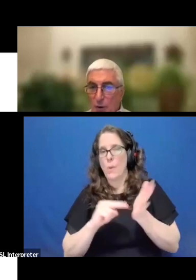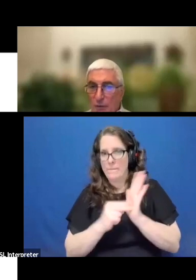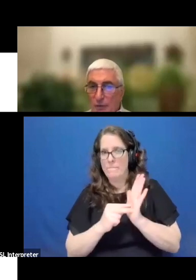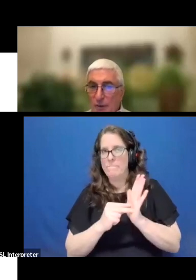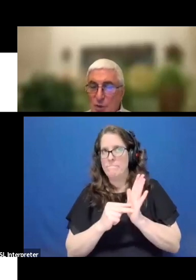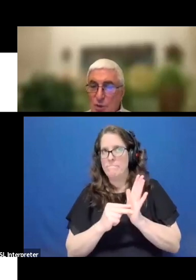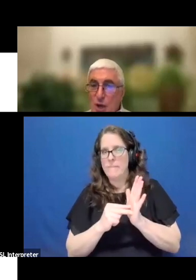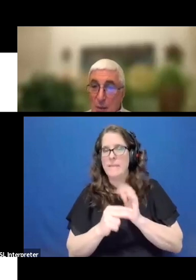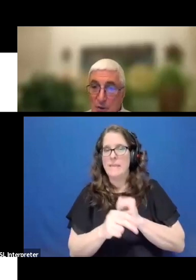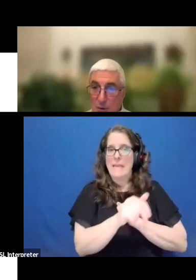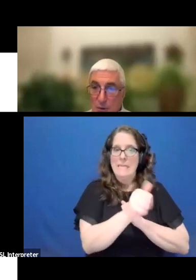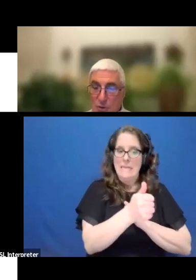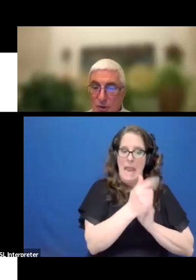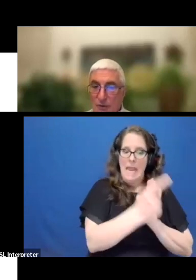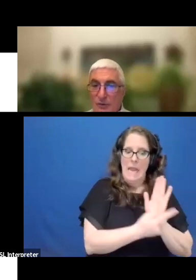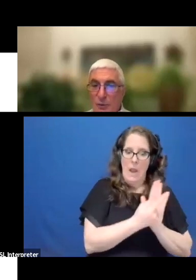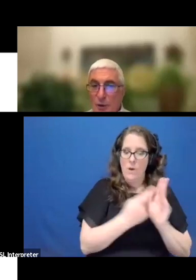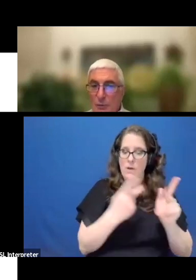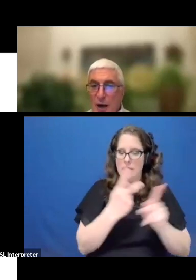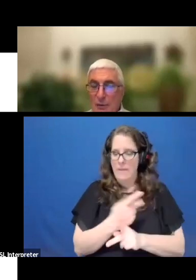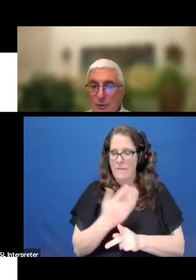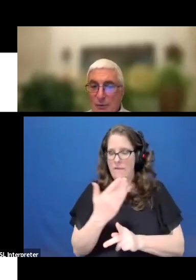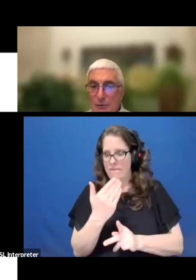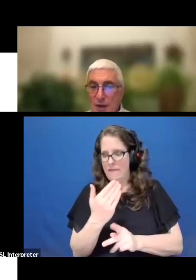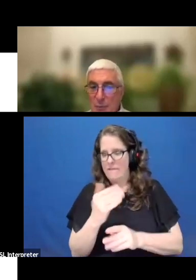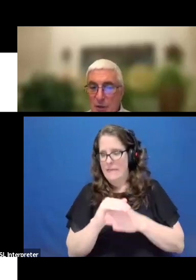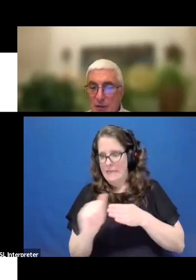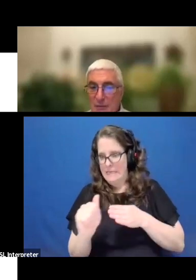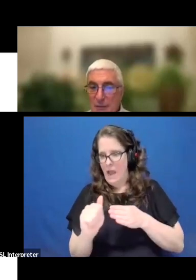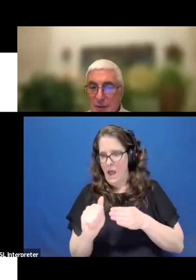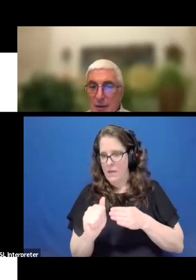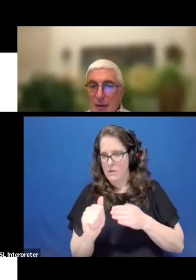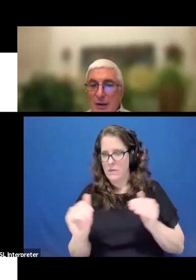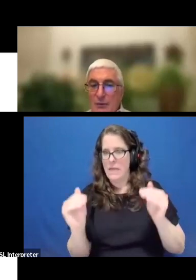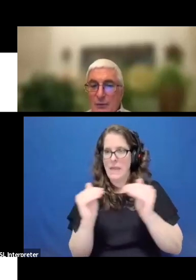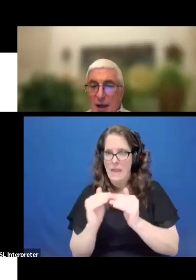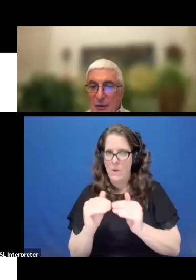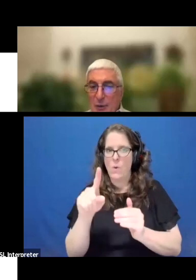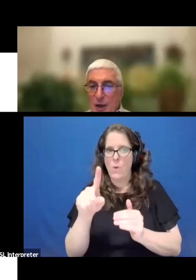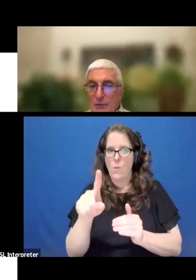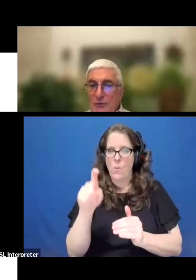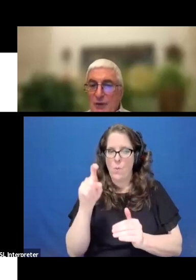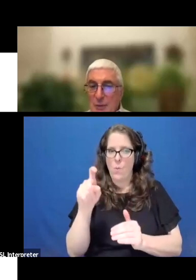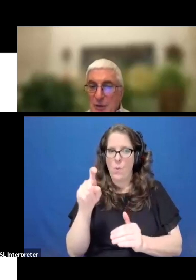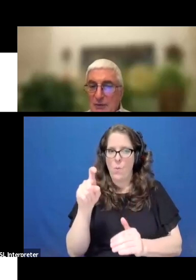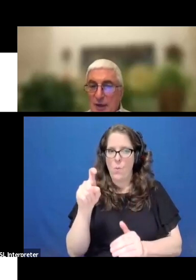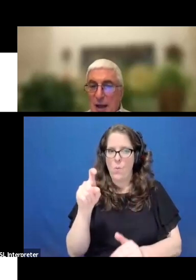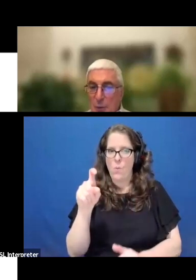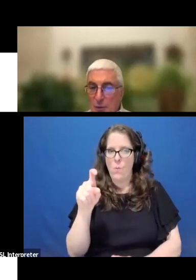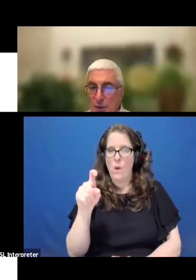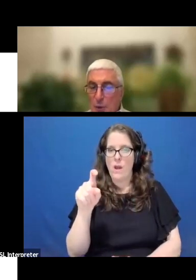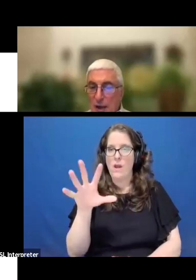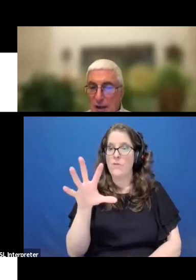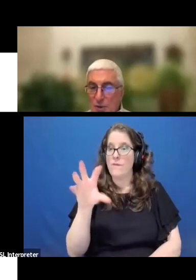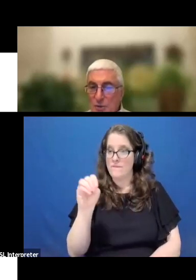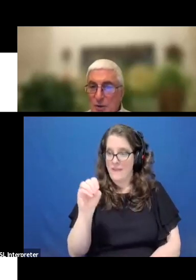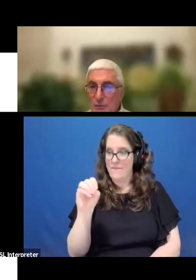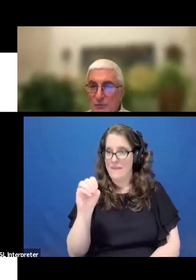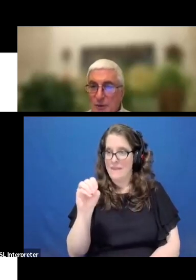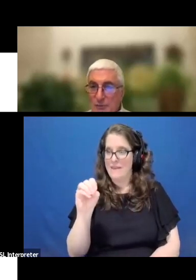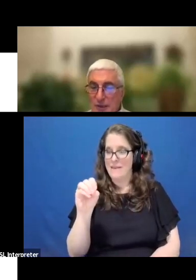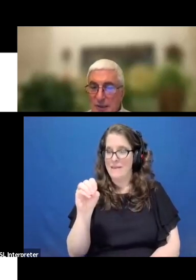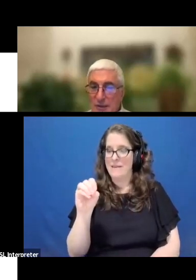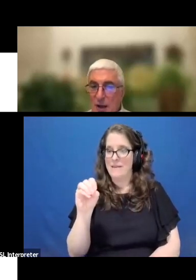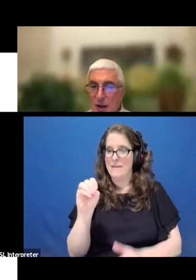of work that the job coach is doing rather than Phoebe is valued at Phoebe's hourly wage